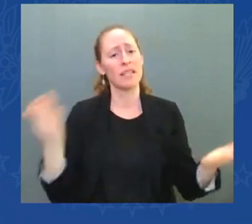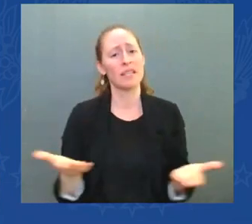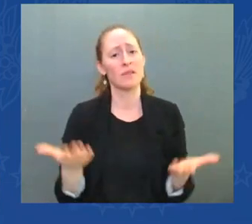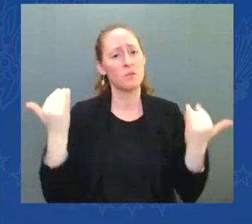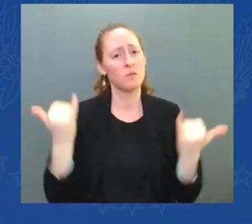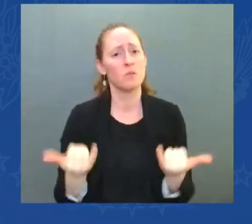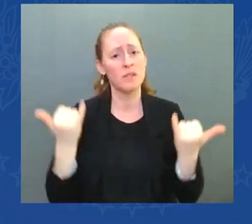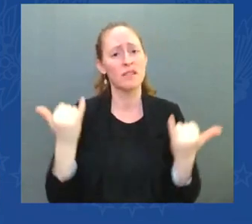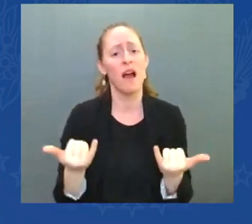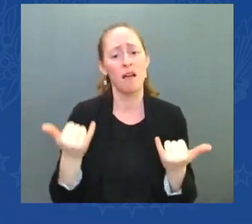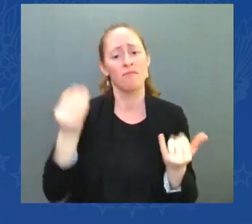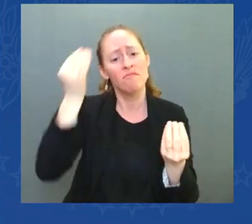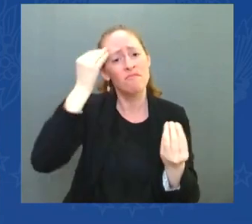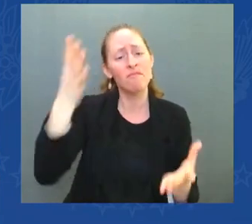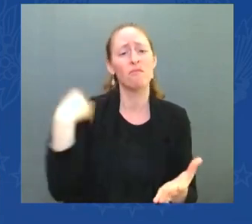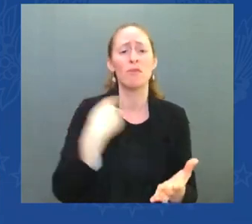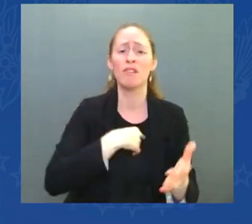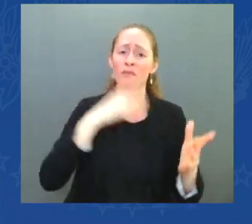life-saving progress.